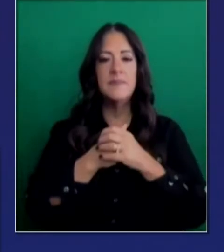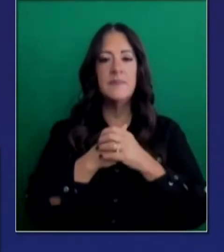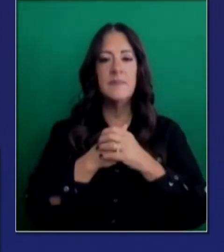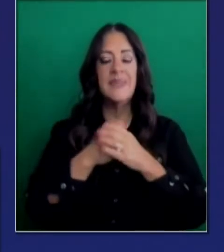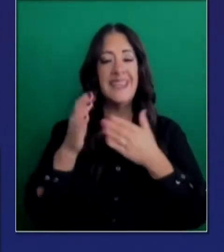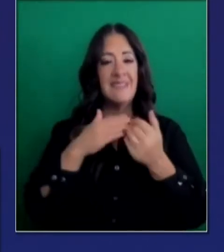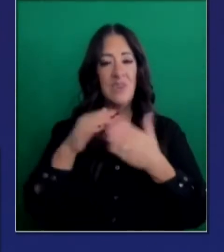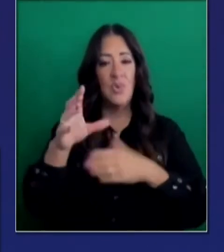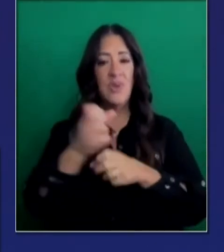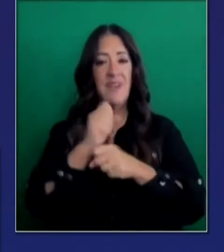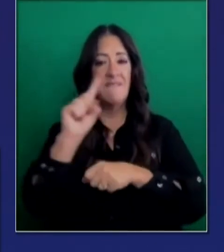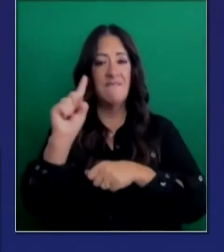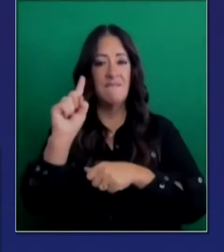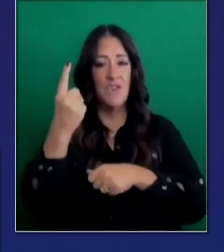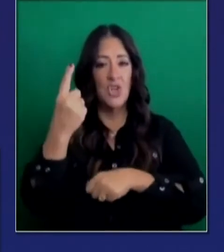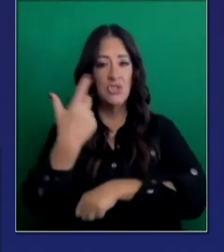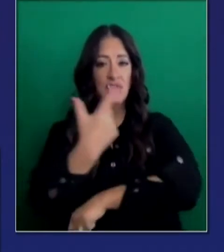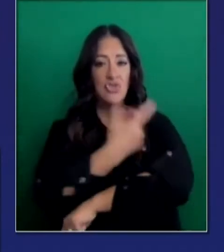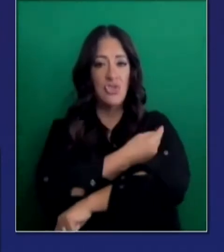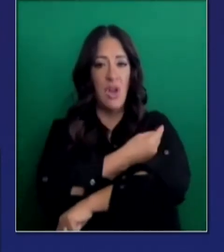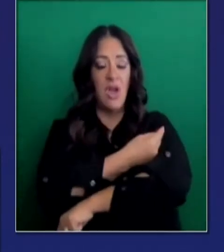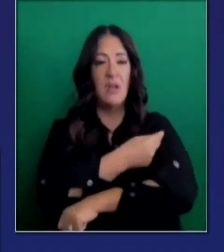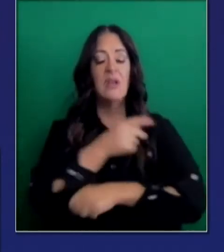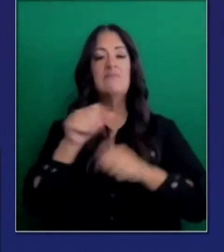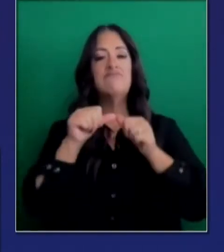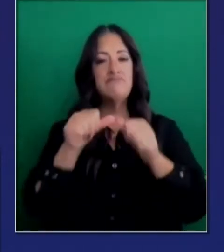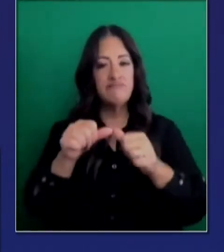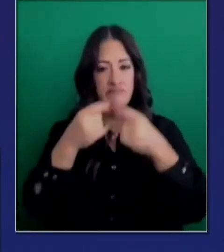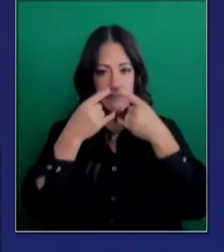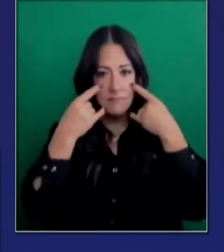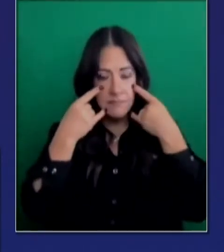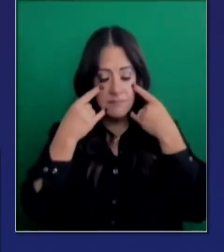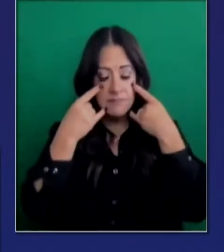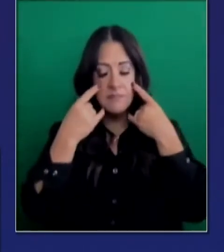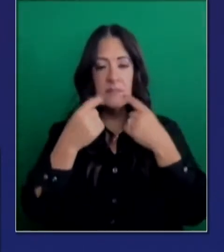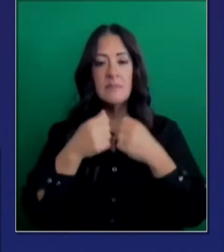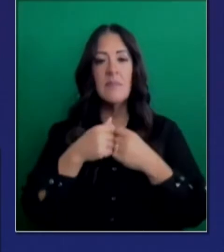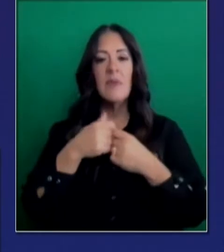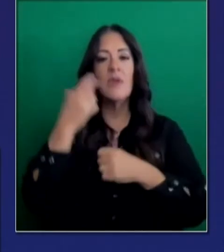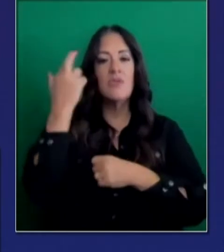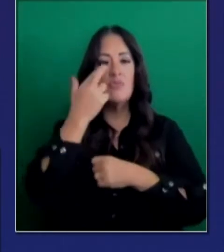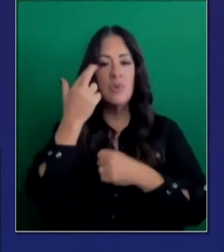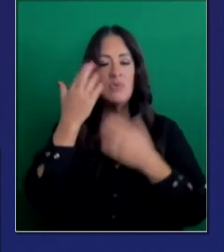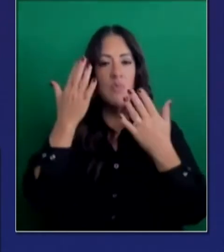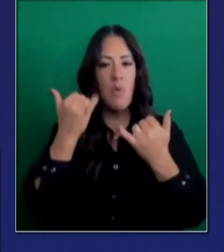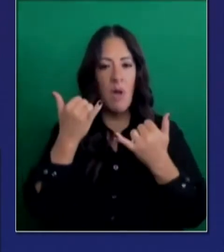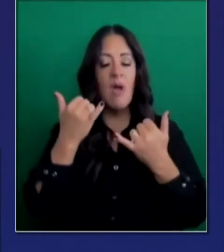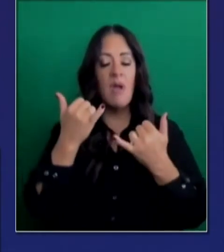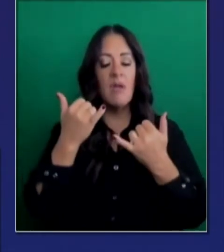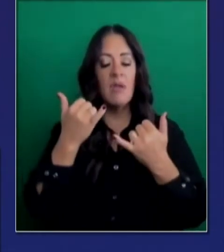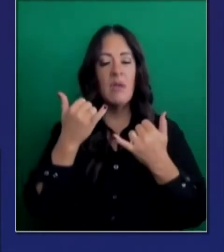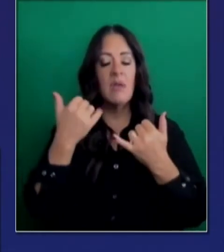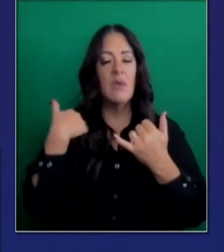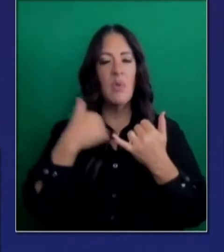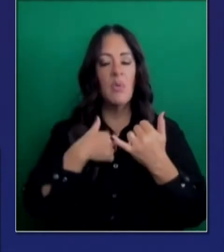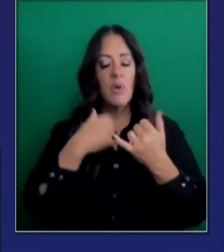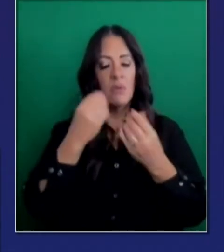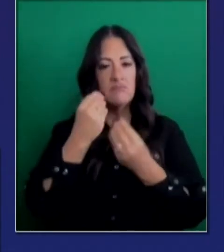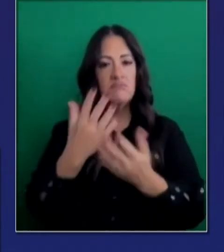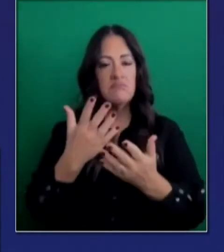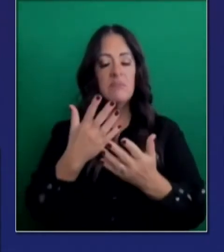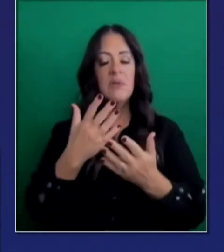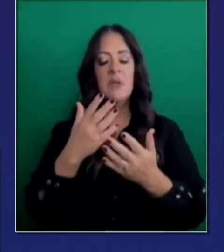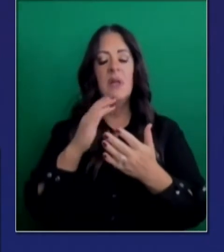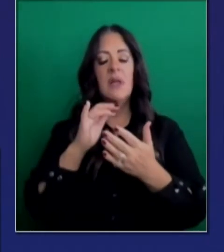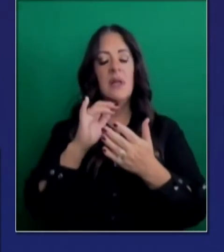first shot. And the whole predicate, the whole foundation, the value proposition we bring into the campaign is meeting people